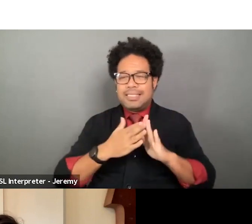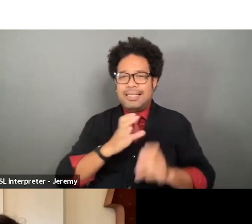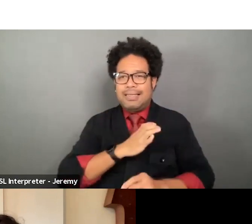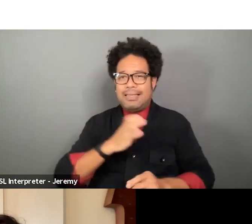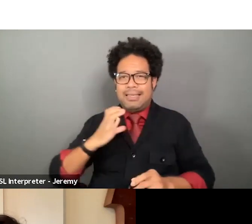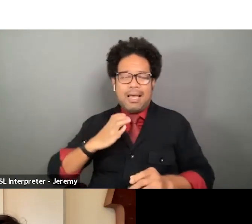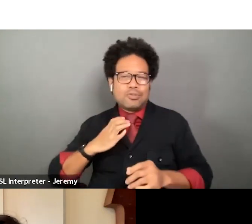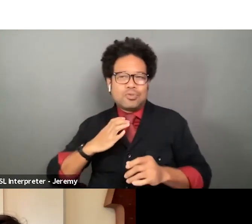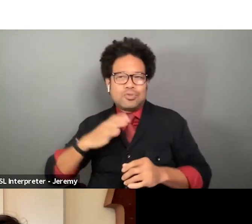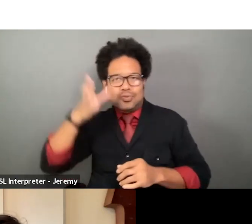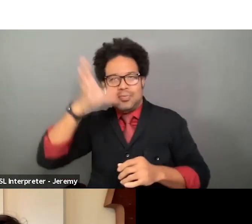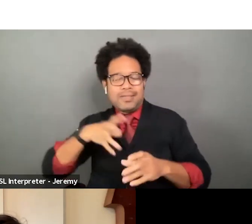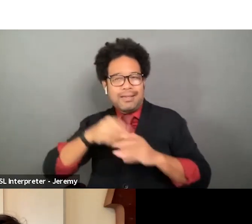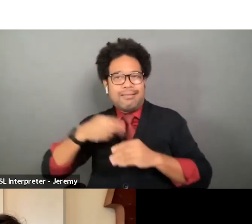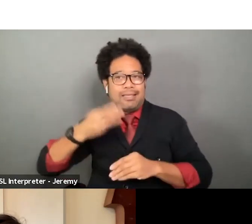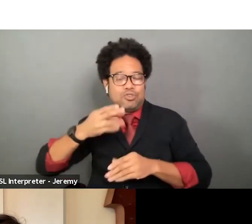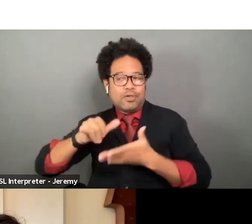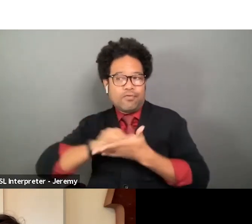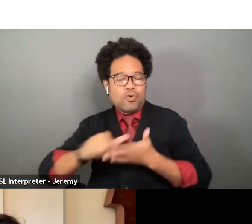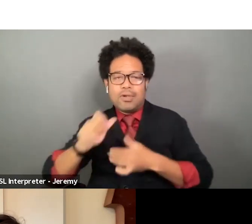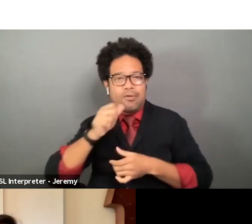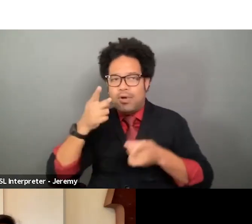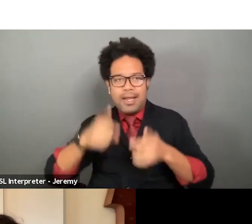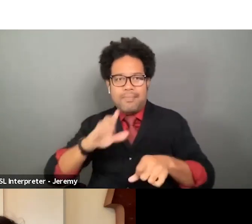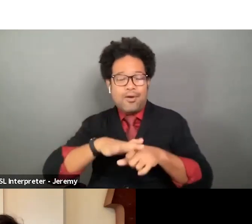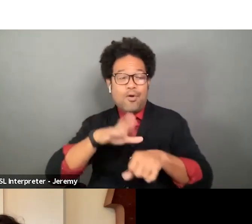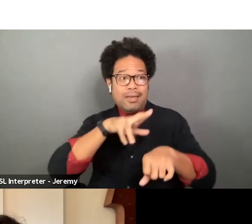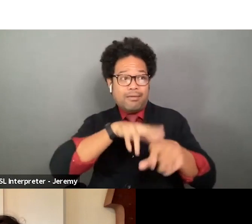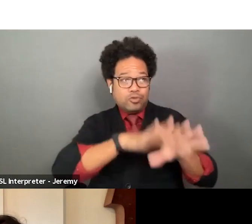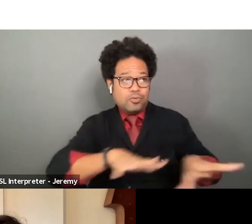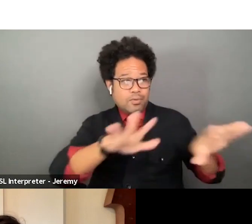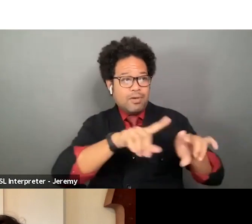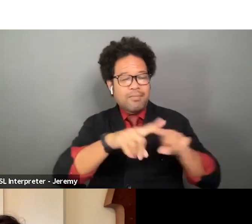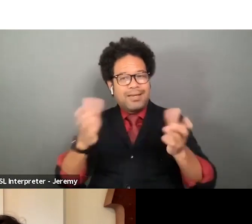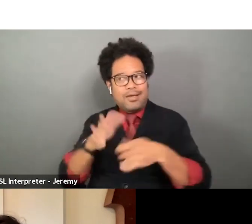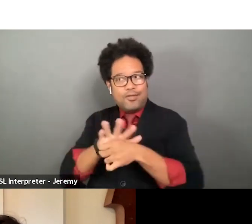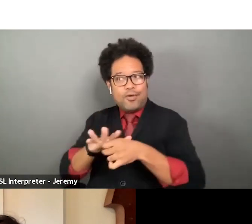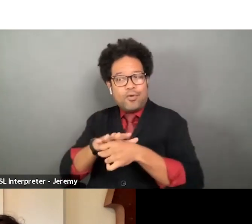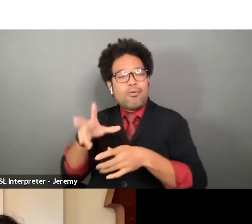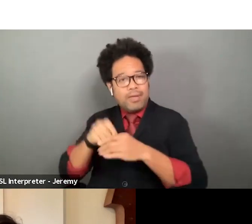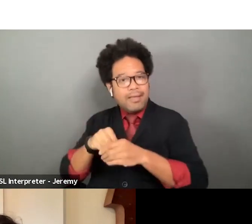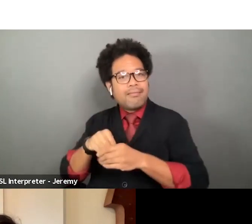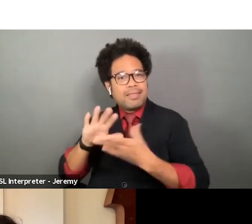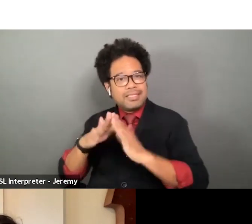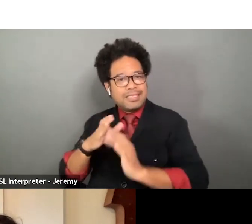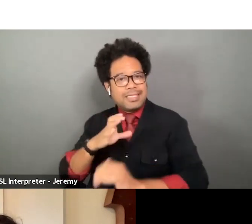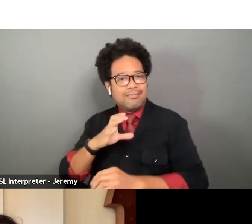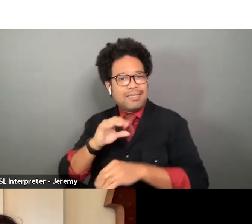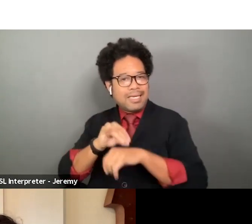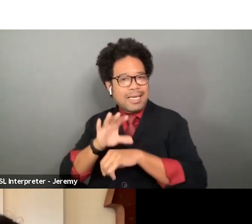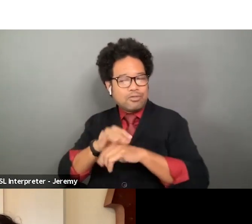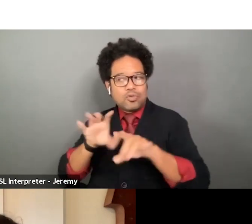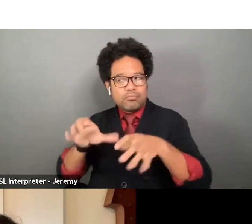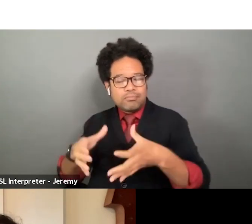York. That wouldn't happen on a national scale, but here he is in the city council, and city council is a huge